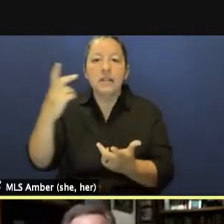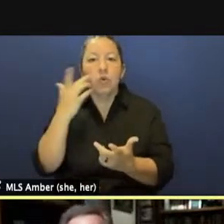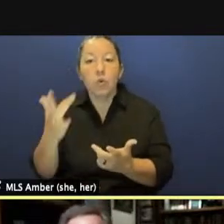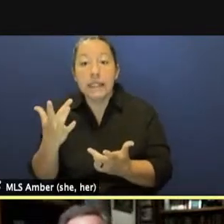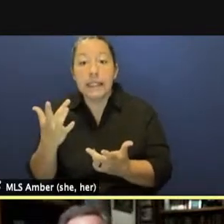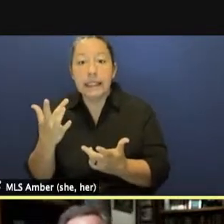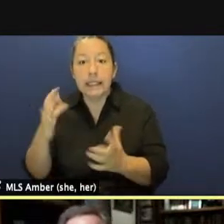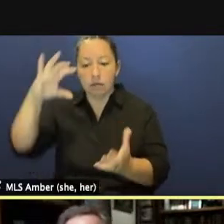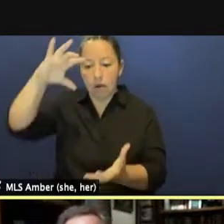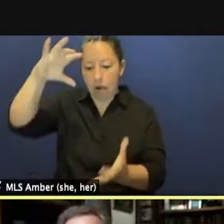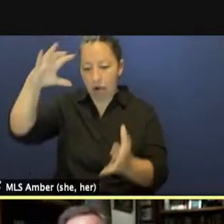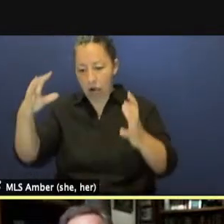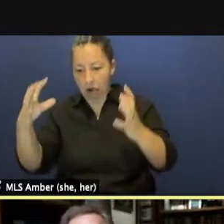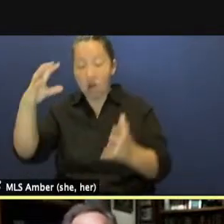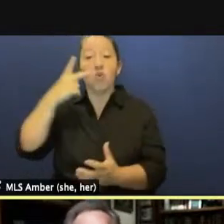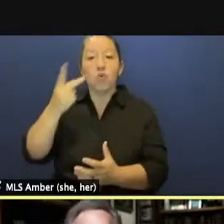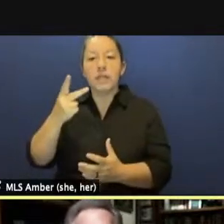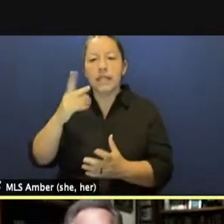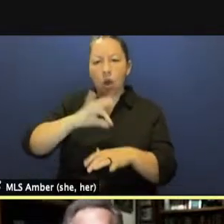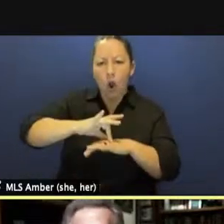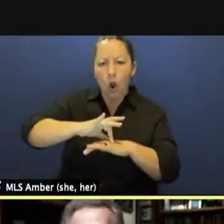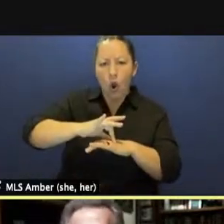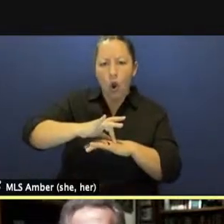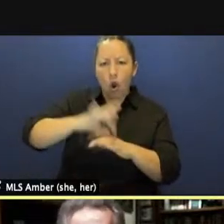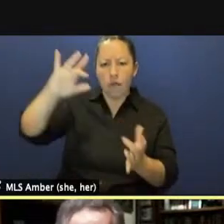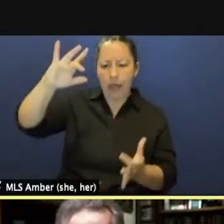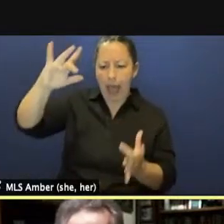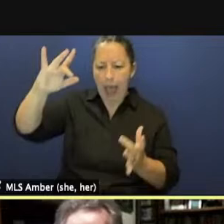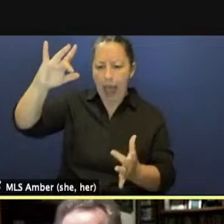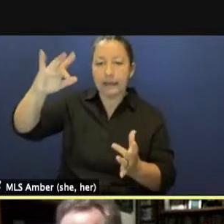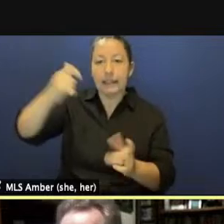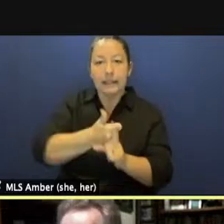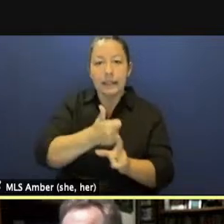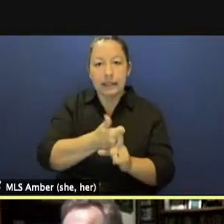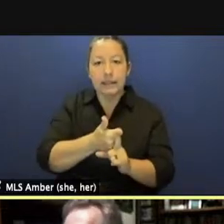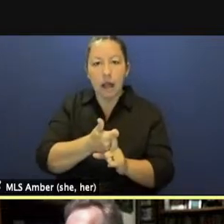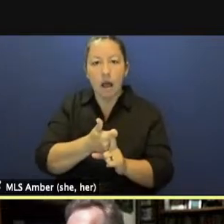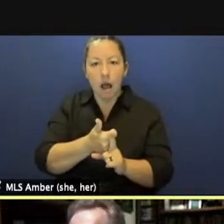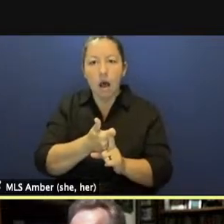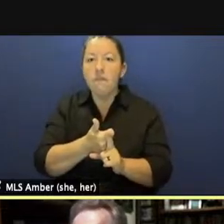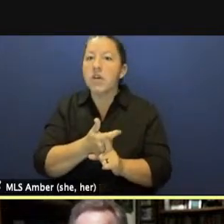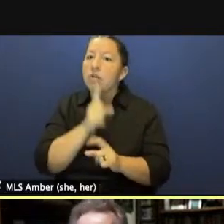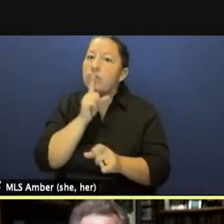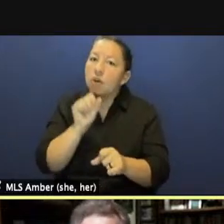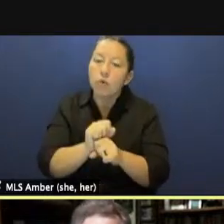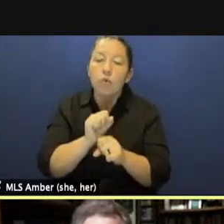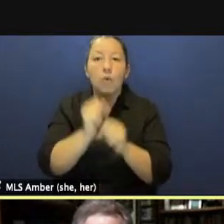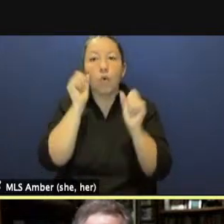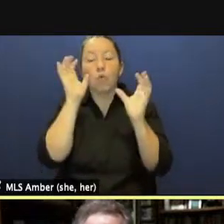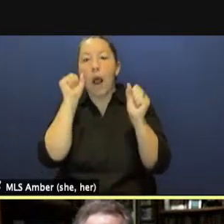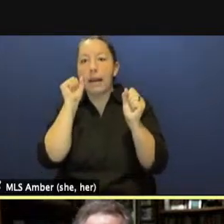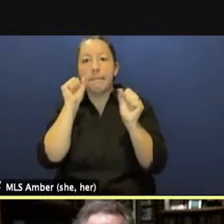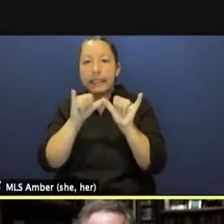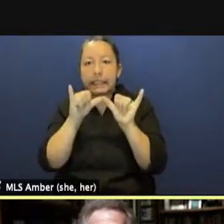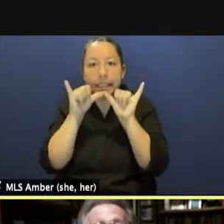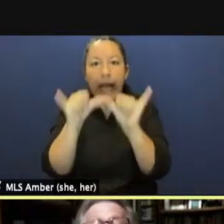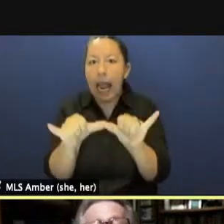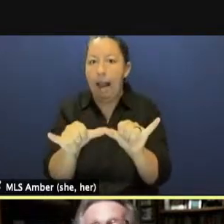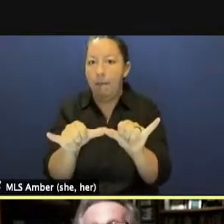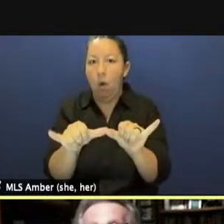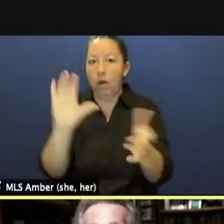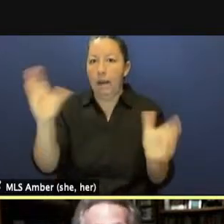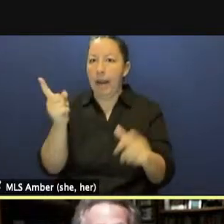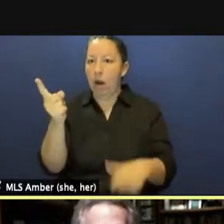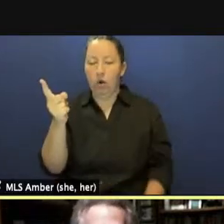Earth's axis is, and its obliquity is incredibly stable. Some